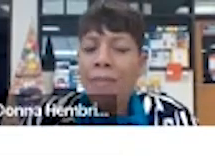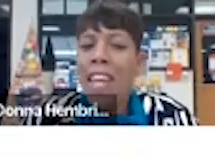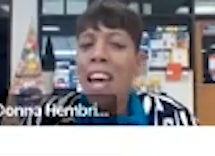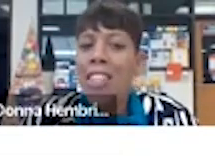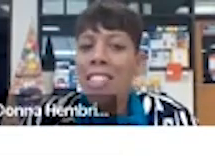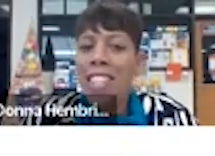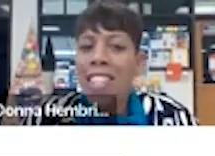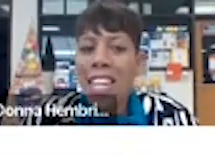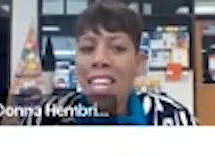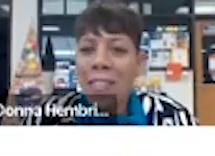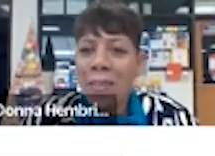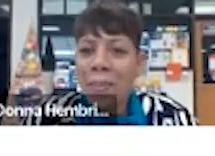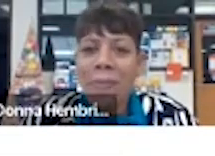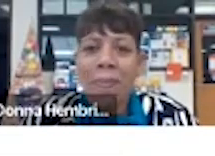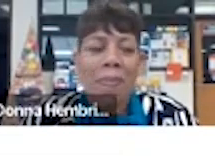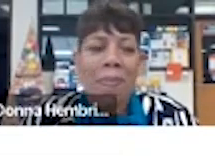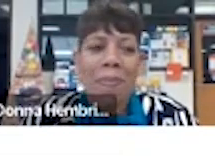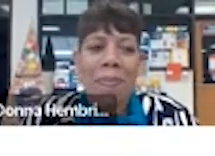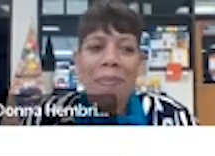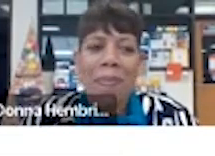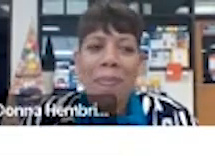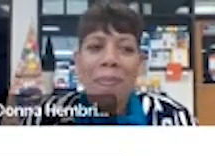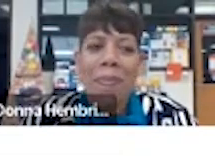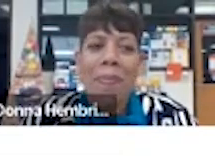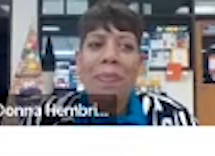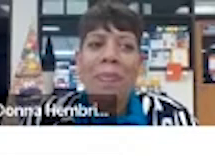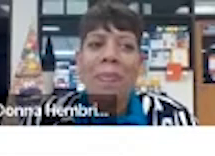Lerich and Austin Hayes.